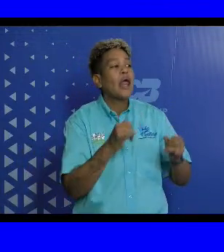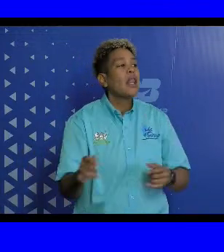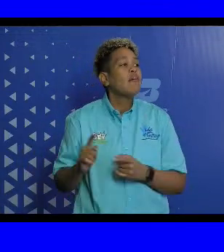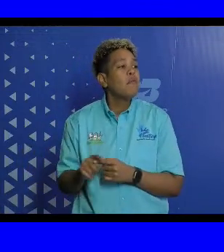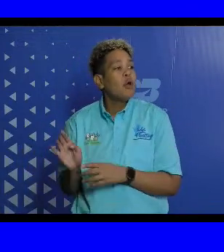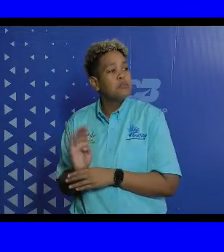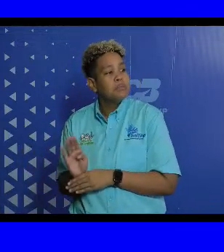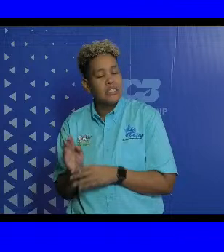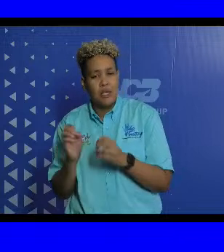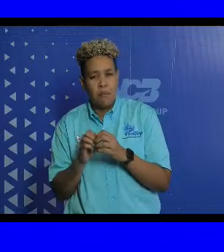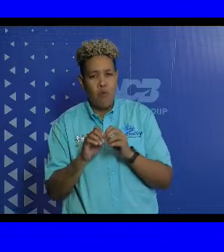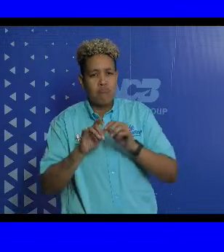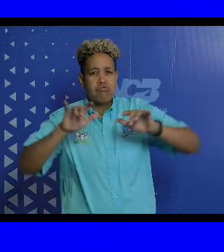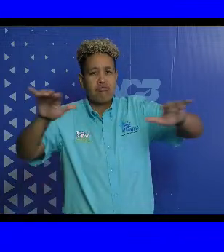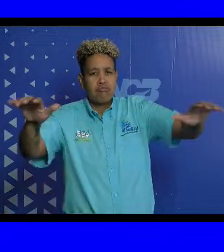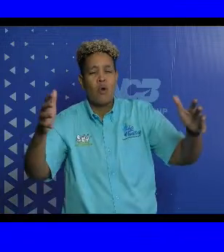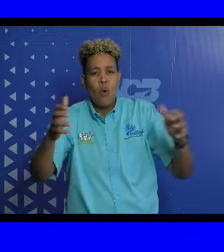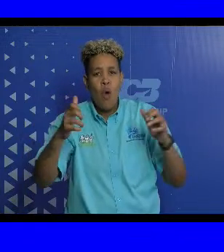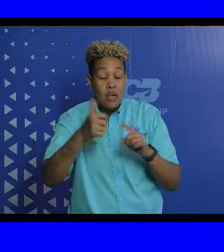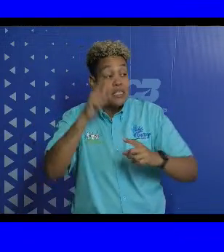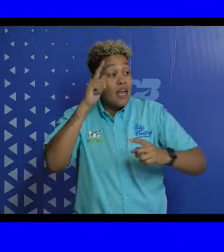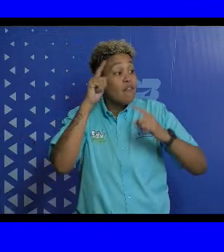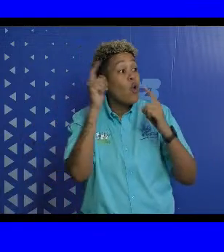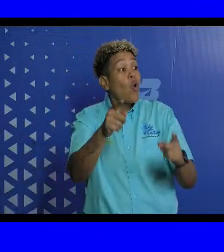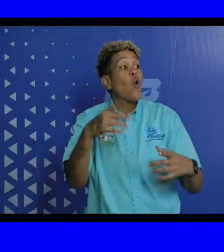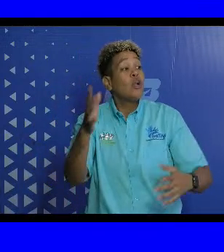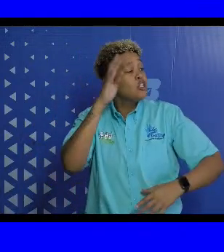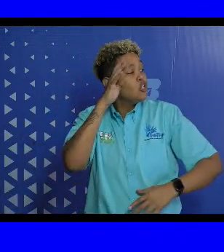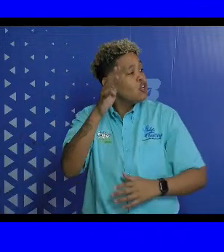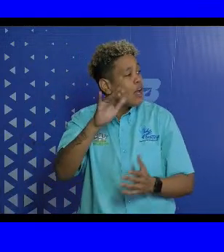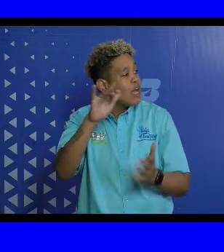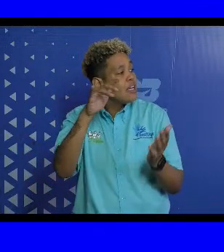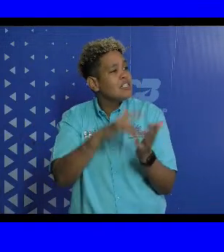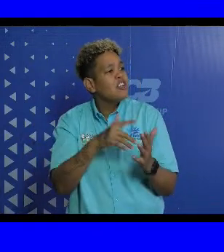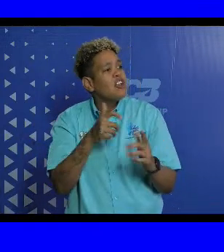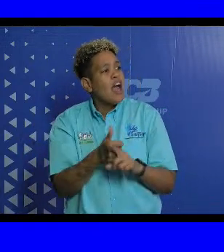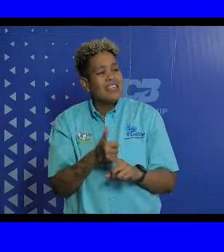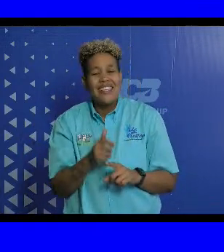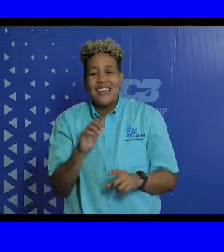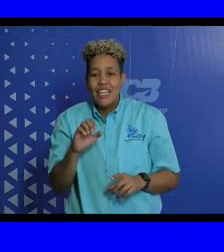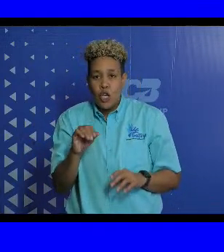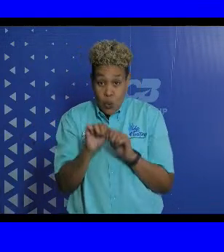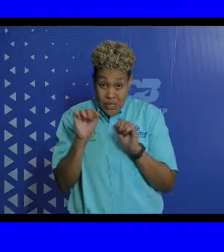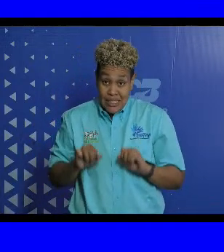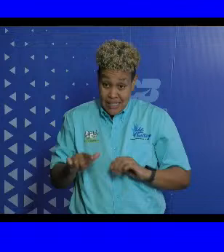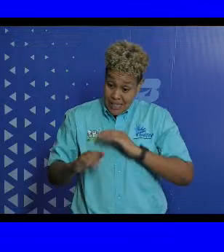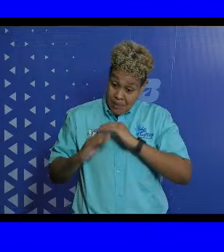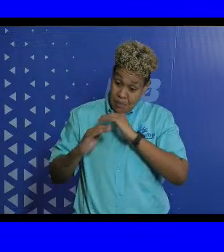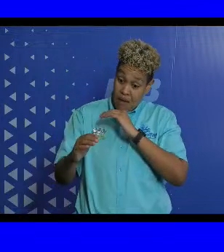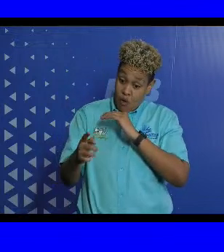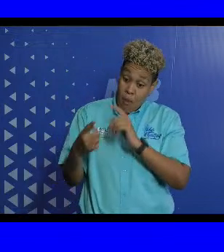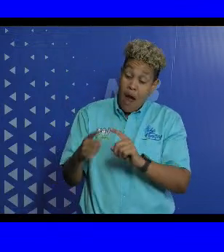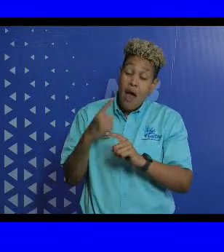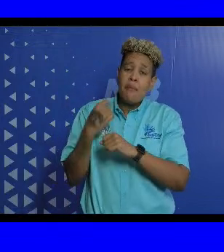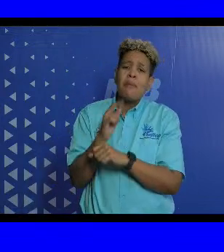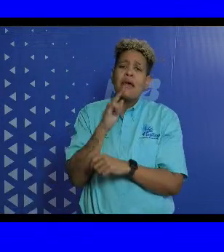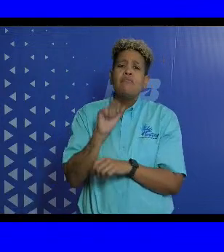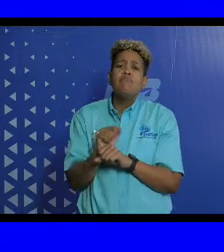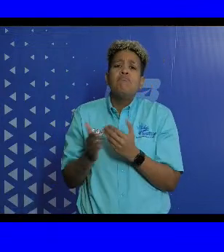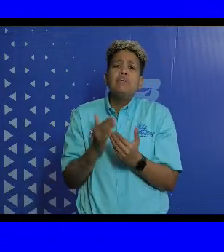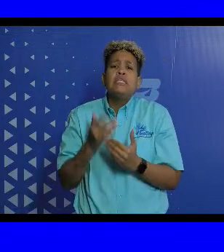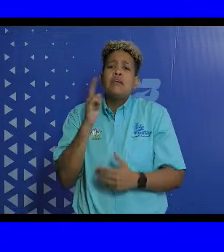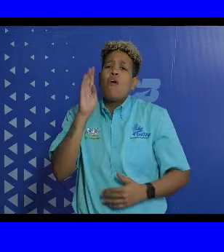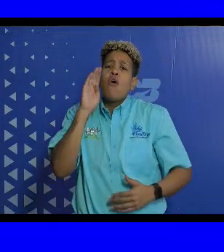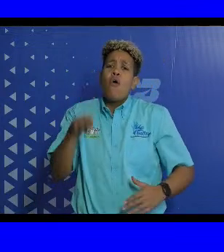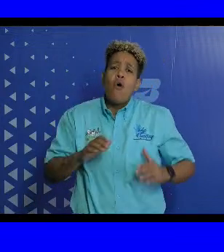individuals and businesses. The ultimate goal is to create a centralized ecosystem platform, making it easier for